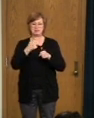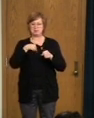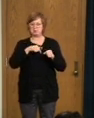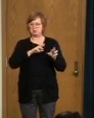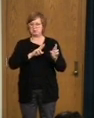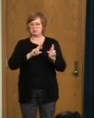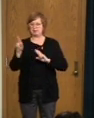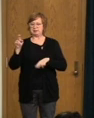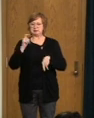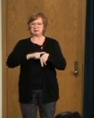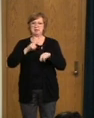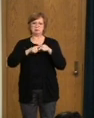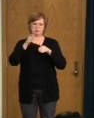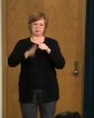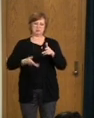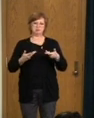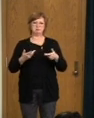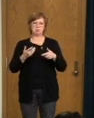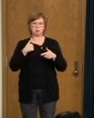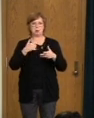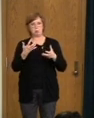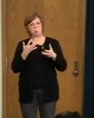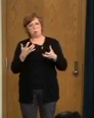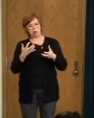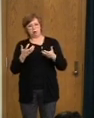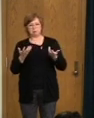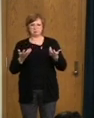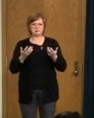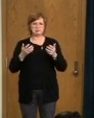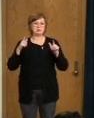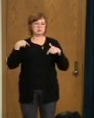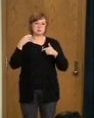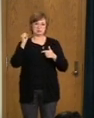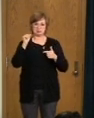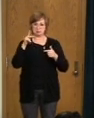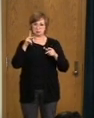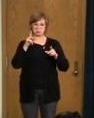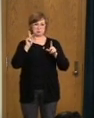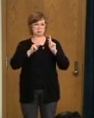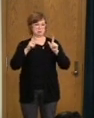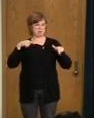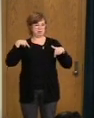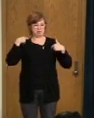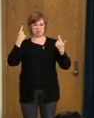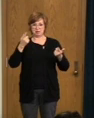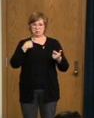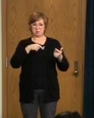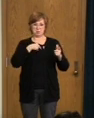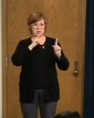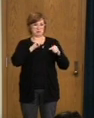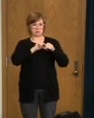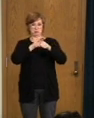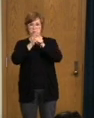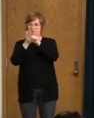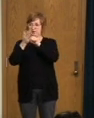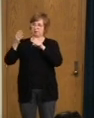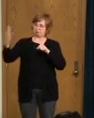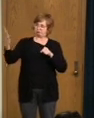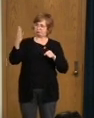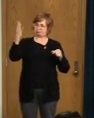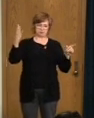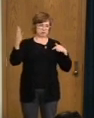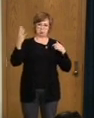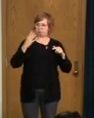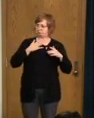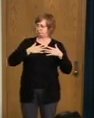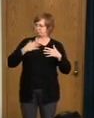In true Saskatchewan fashion, throughout our response to COVID-19, each of you have stepped up. You've responded to the challenge that